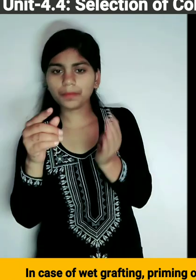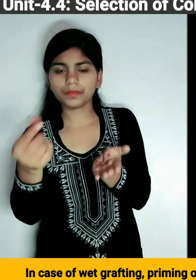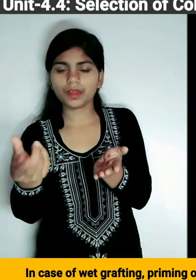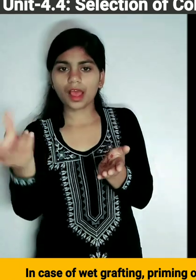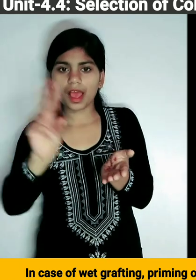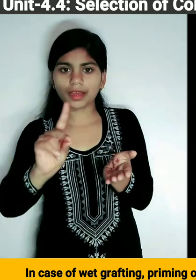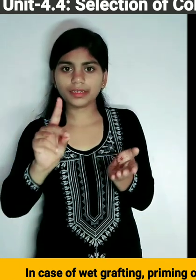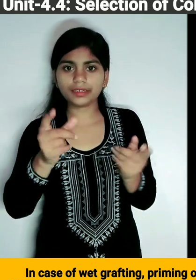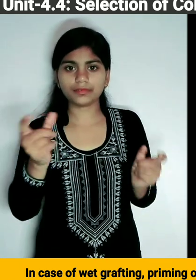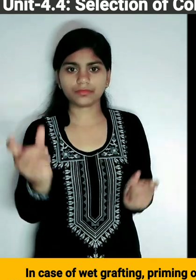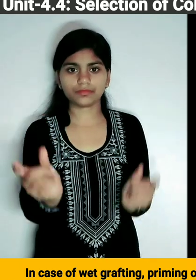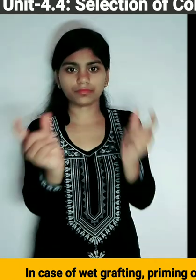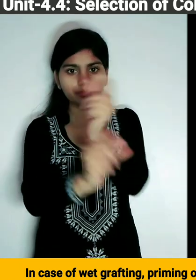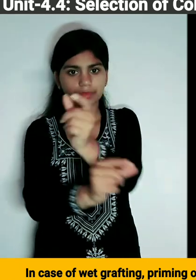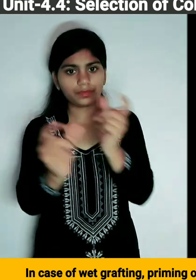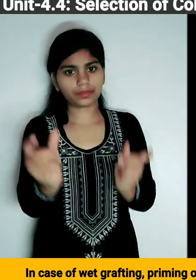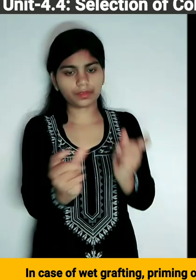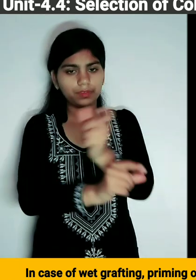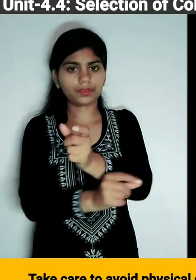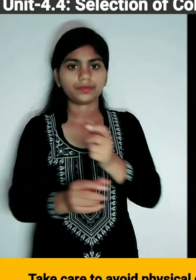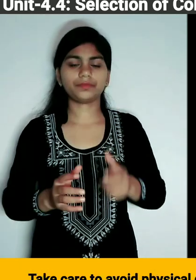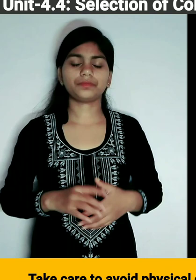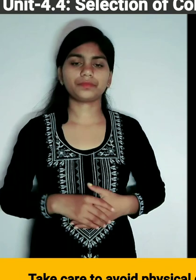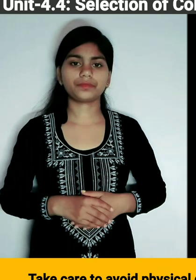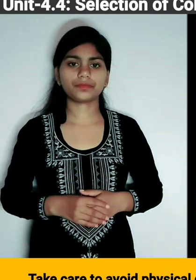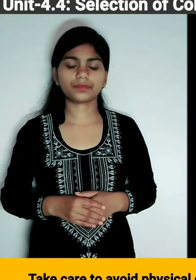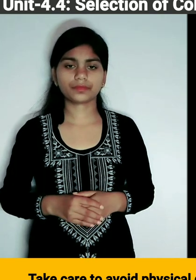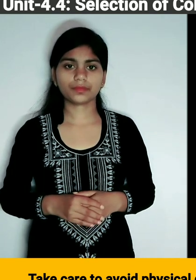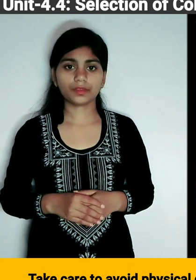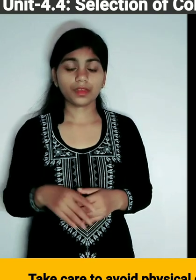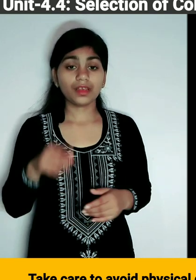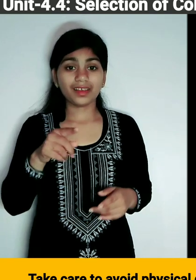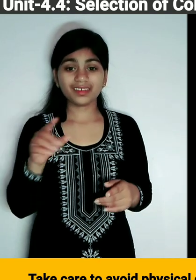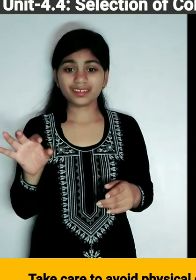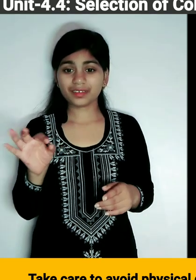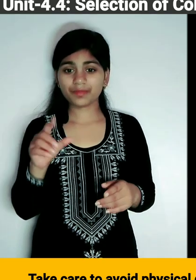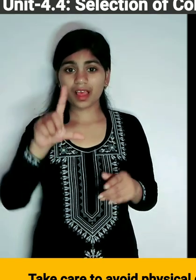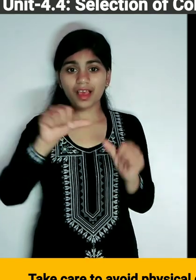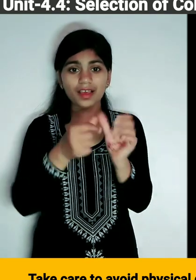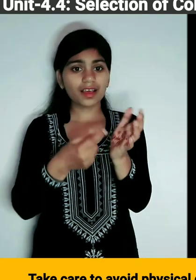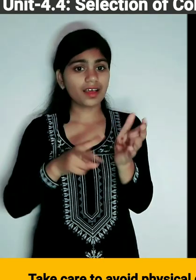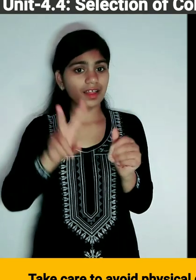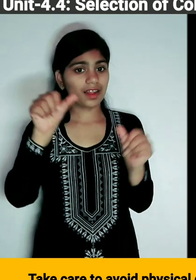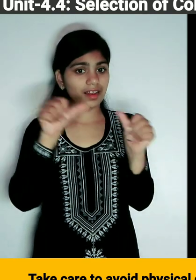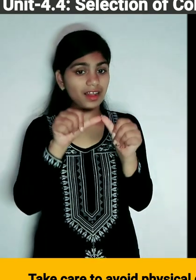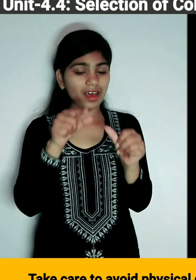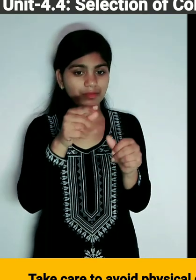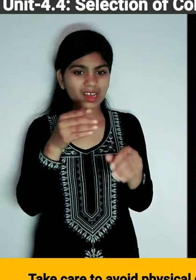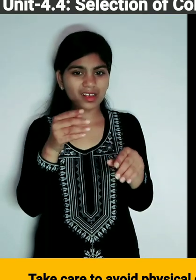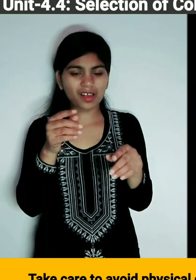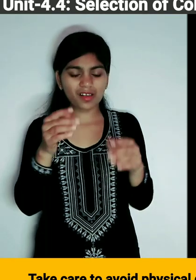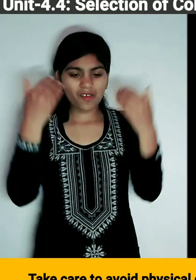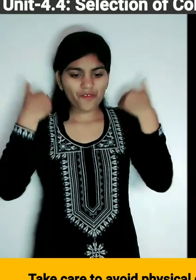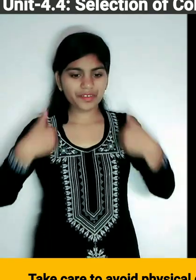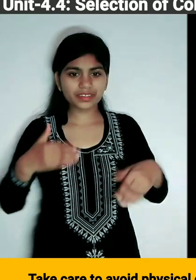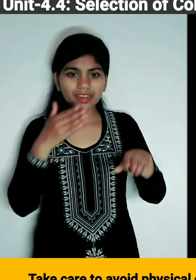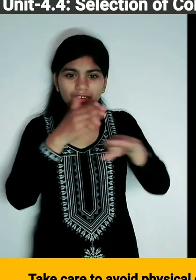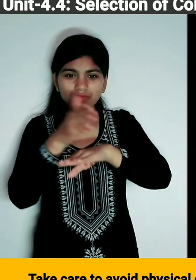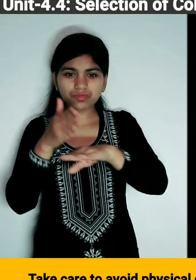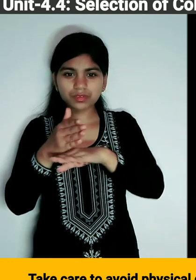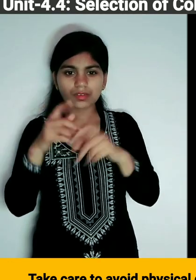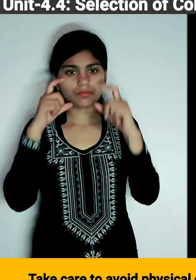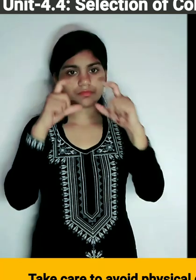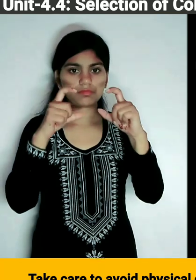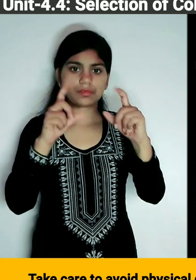cups. Take care to avoid physical damage to the larvae during grafting. Put